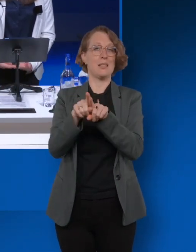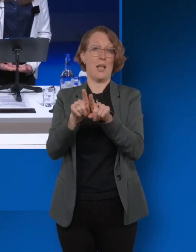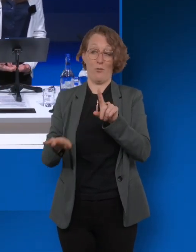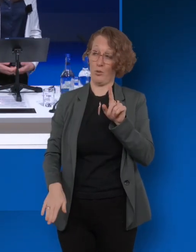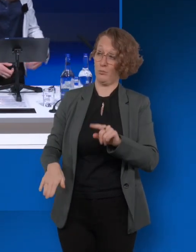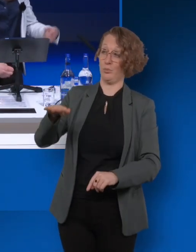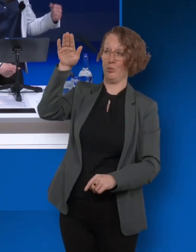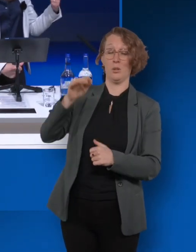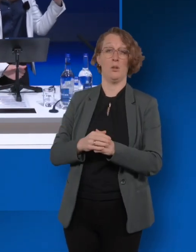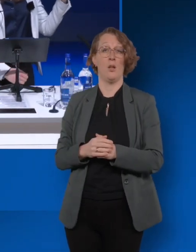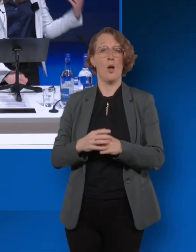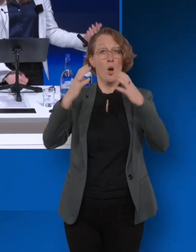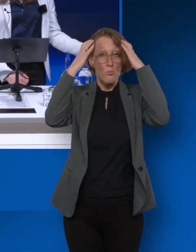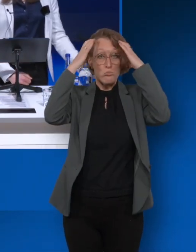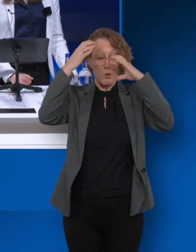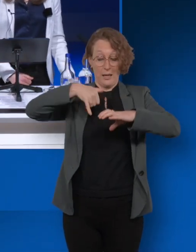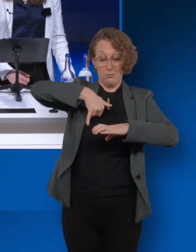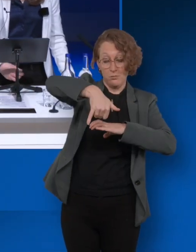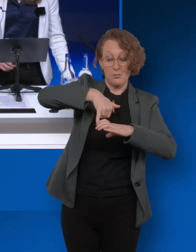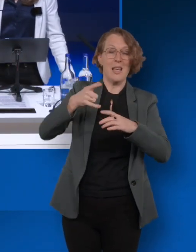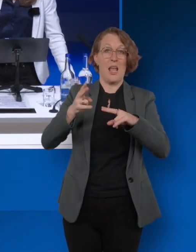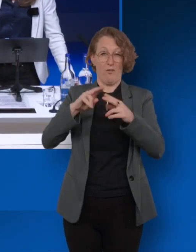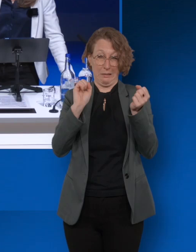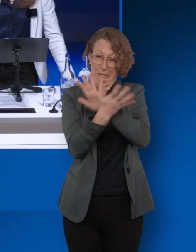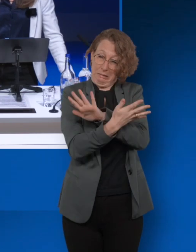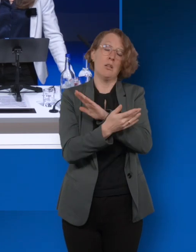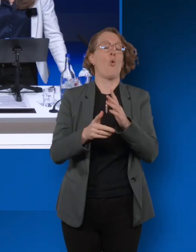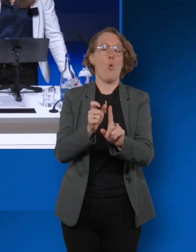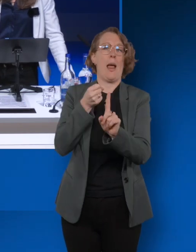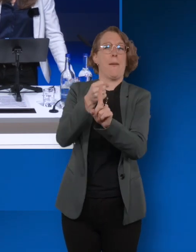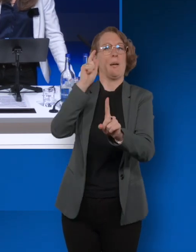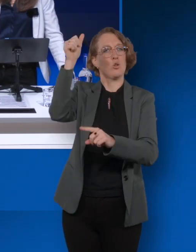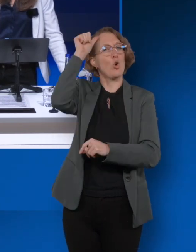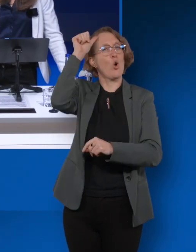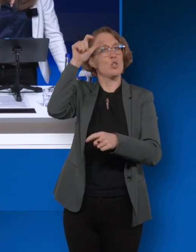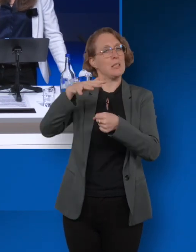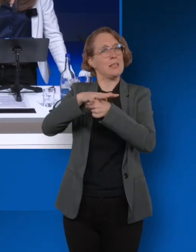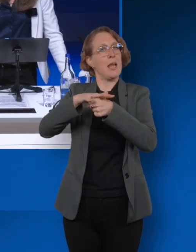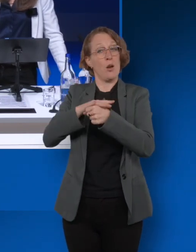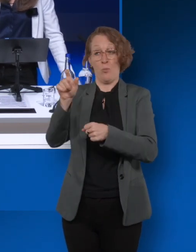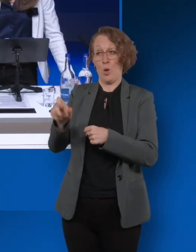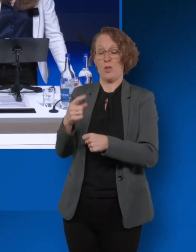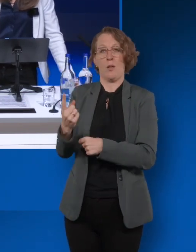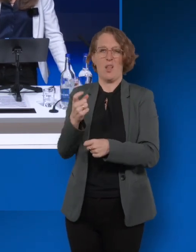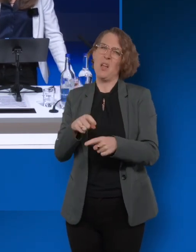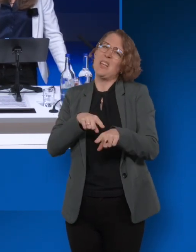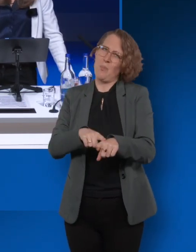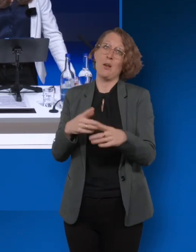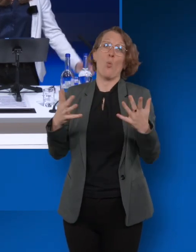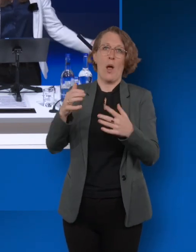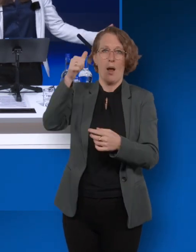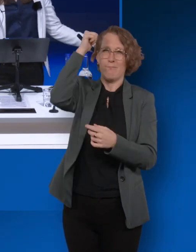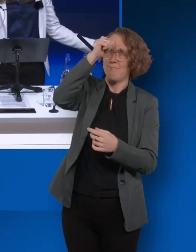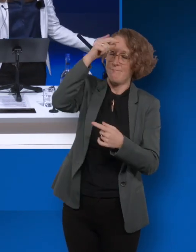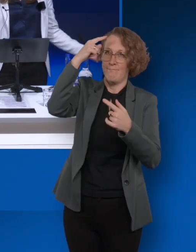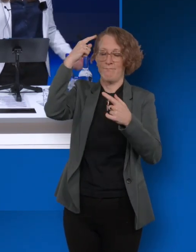in brain injury that this can have a significant impact on the conscious states of the person, depending on the injury. And then we